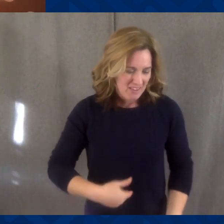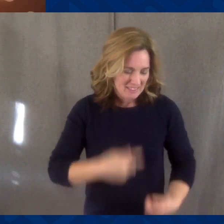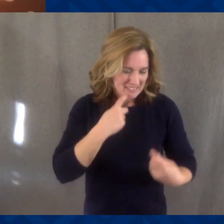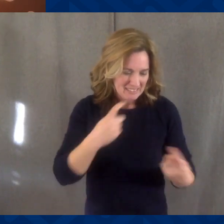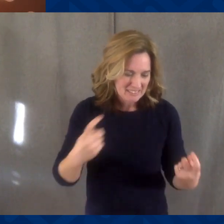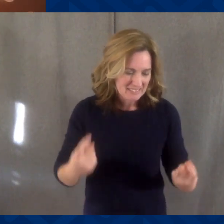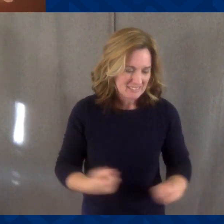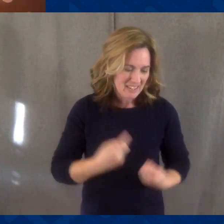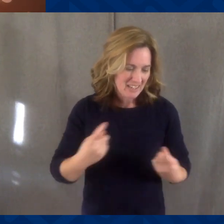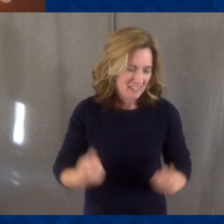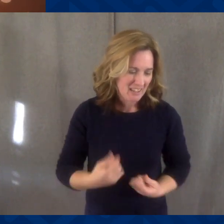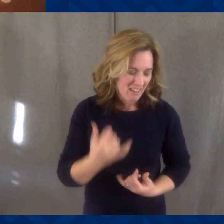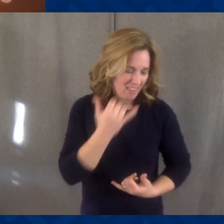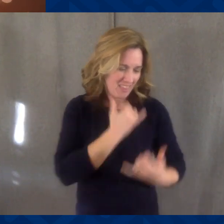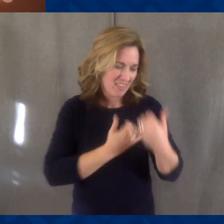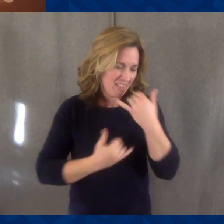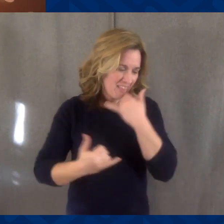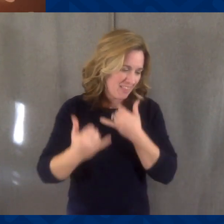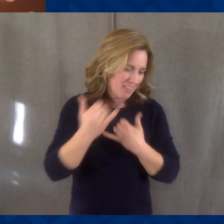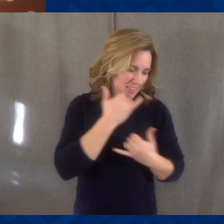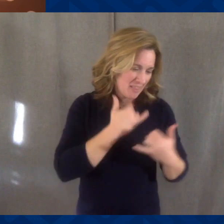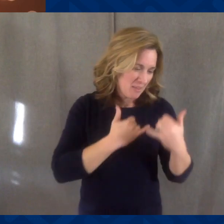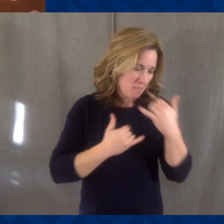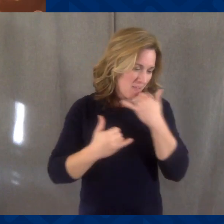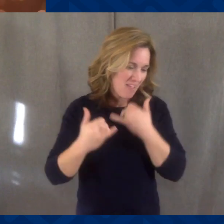by grace I've been